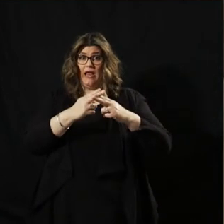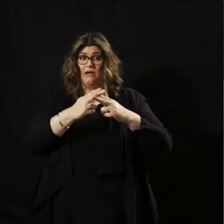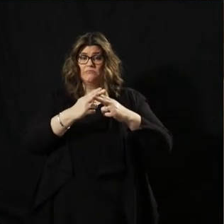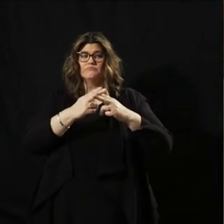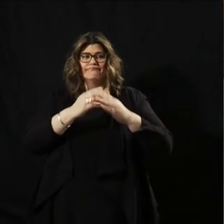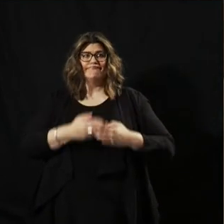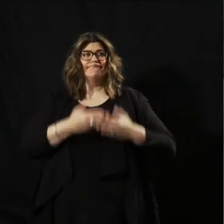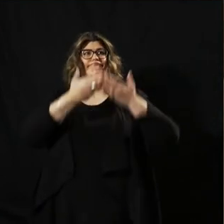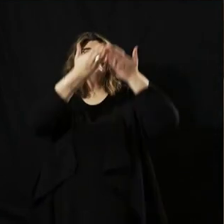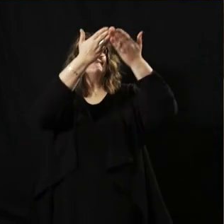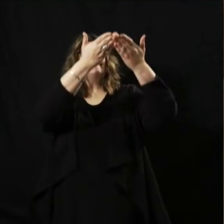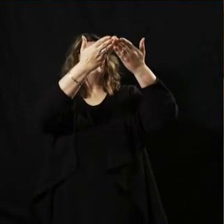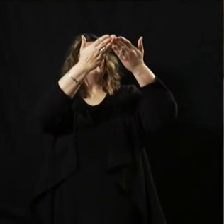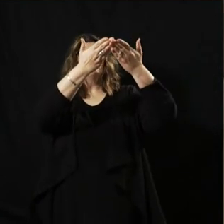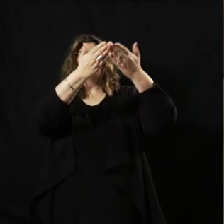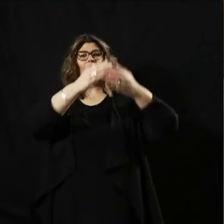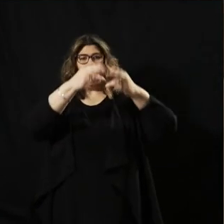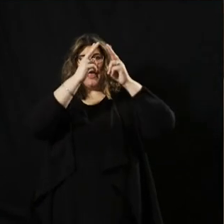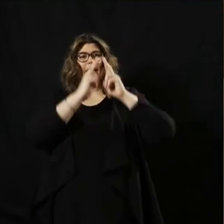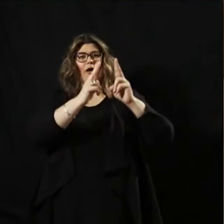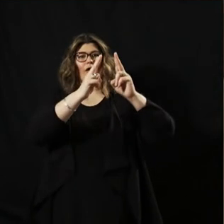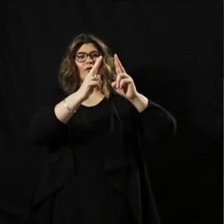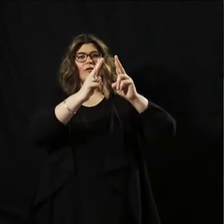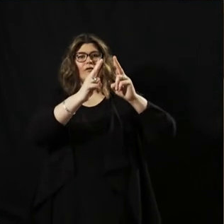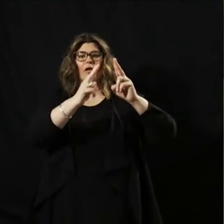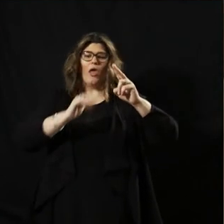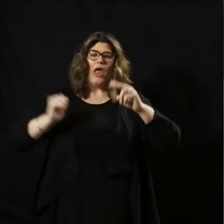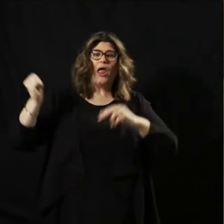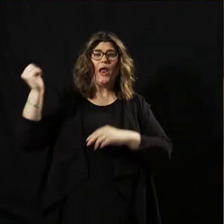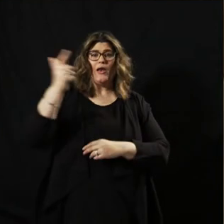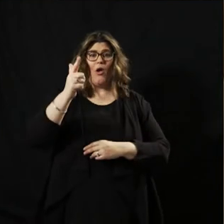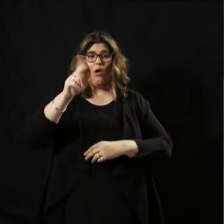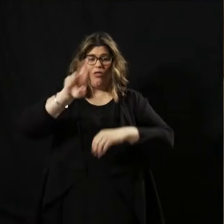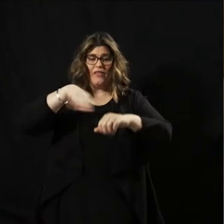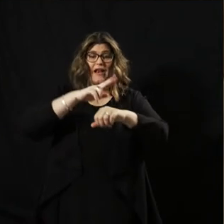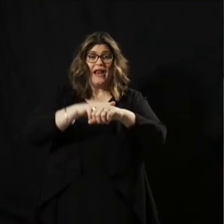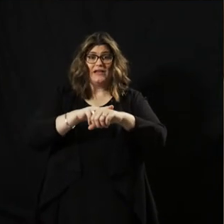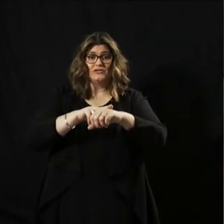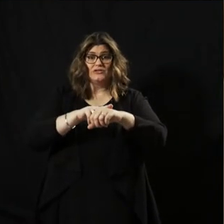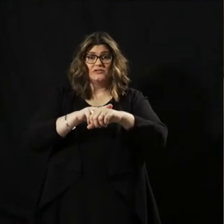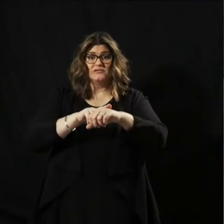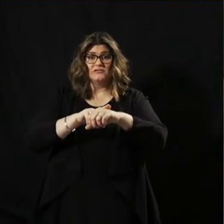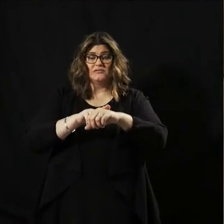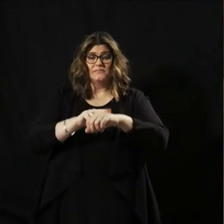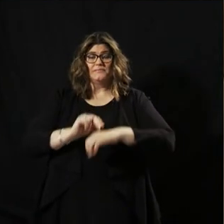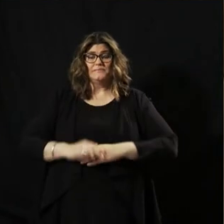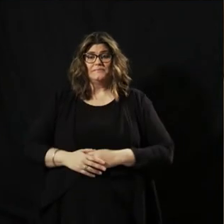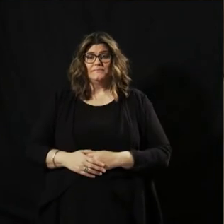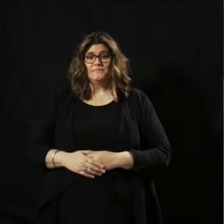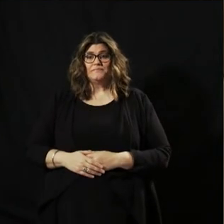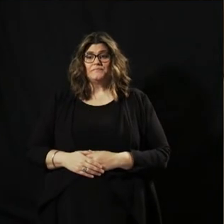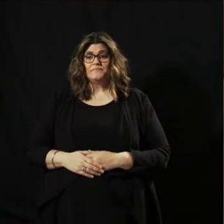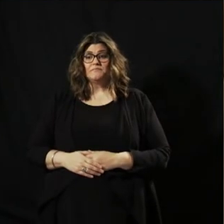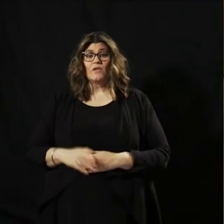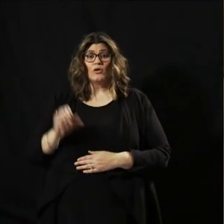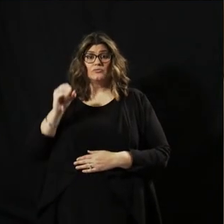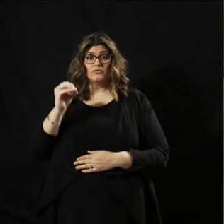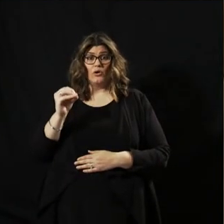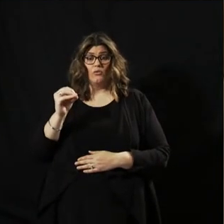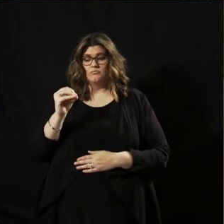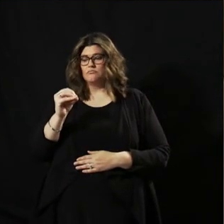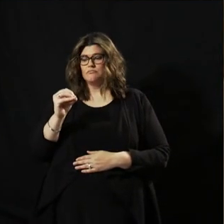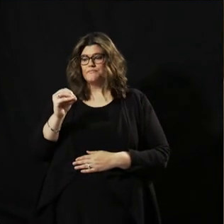profaned among the nations where they came. Therefore say to the house of